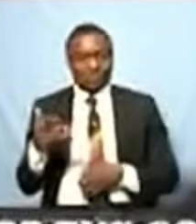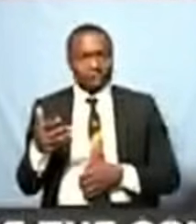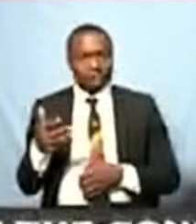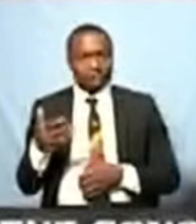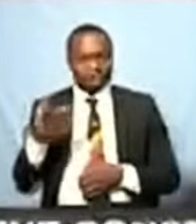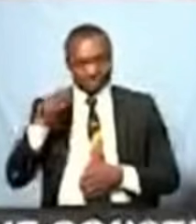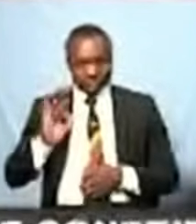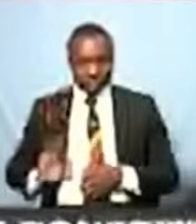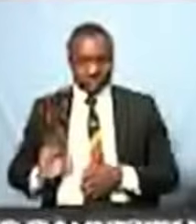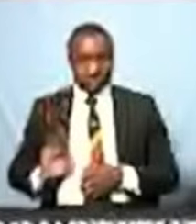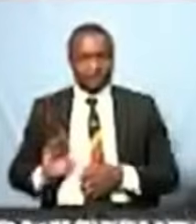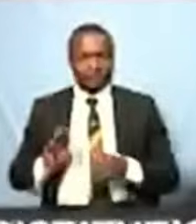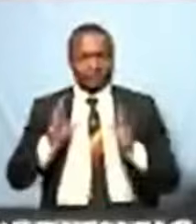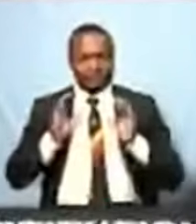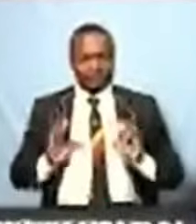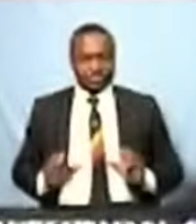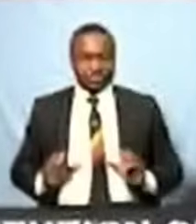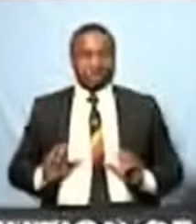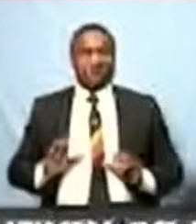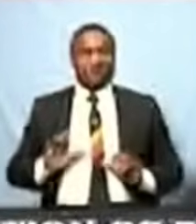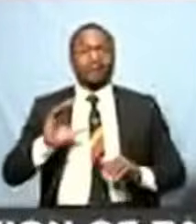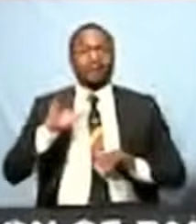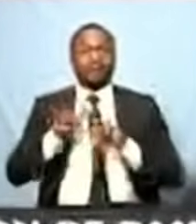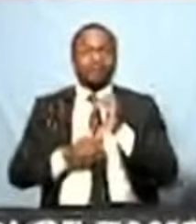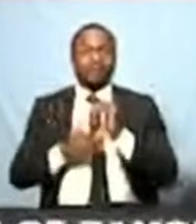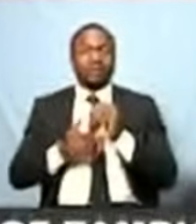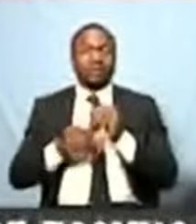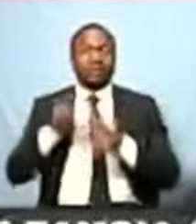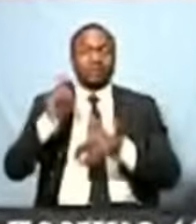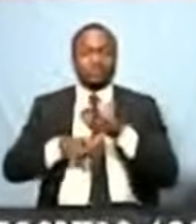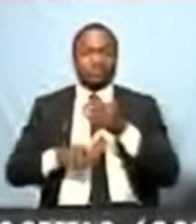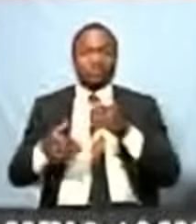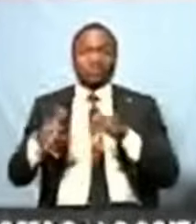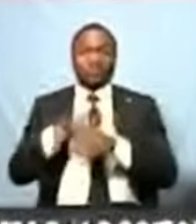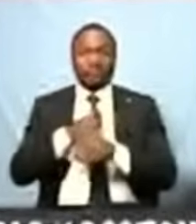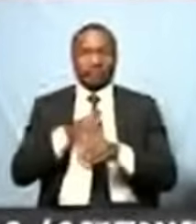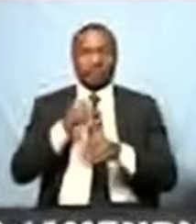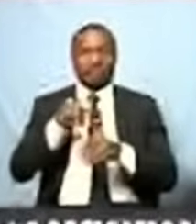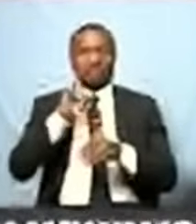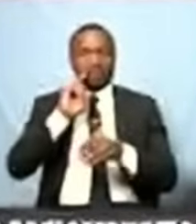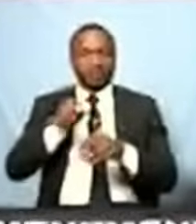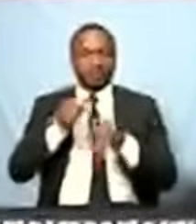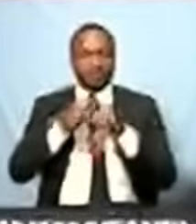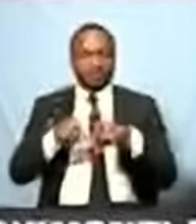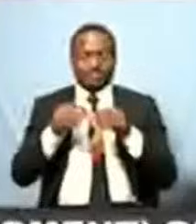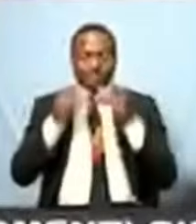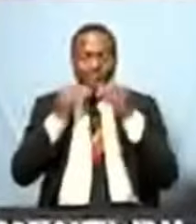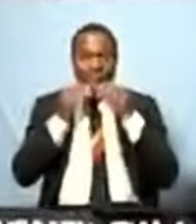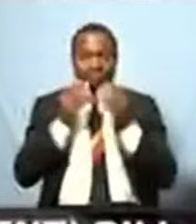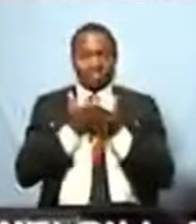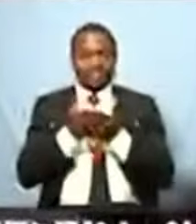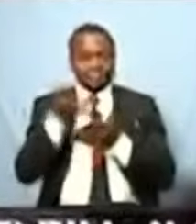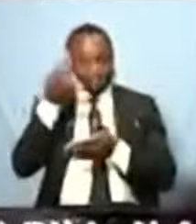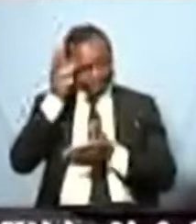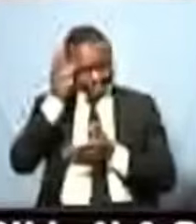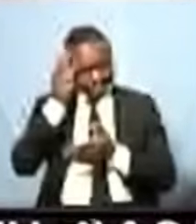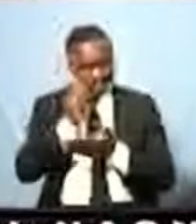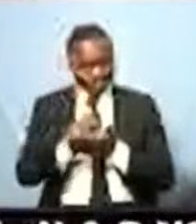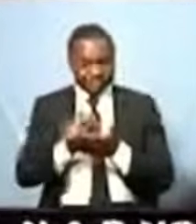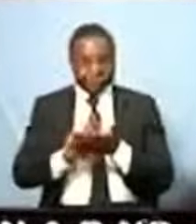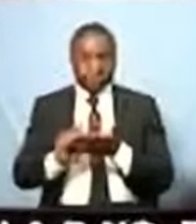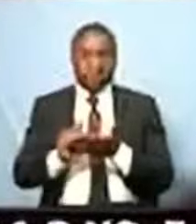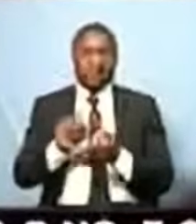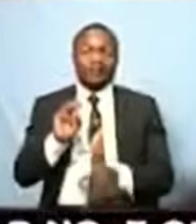it's benefiting citizens more than the cost involved, that it should be done? I submit, Chairperson. Okay, witness take note. Honorable